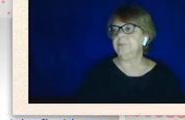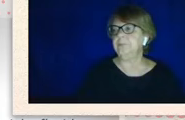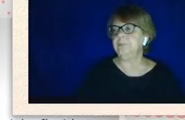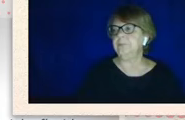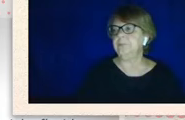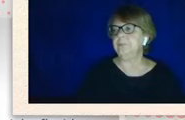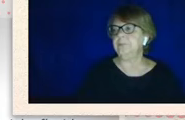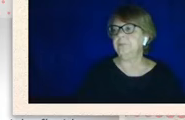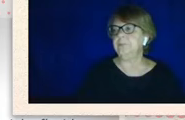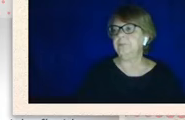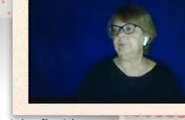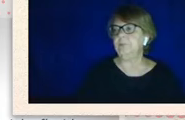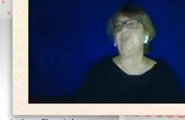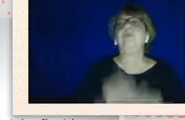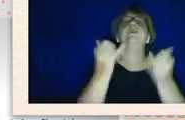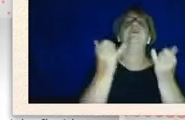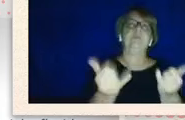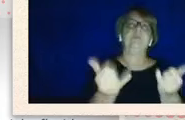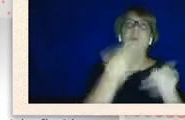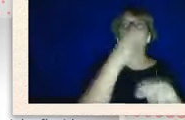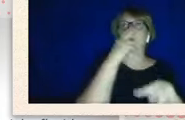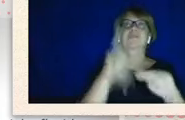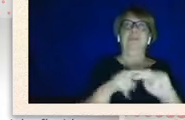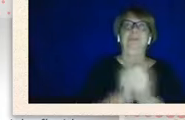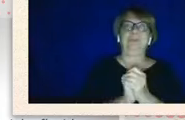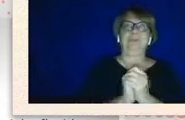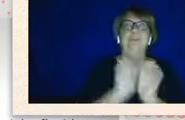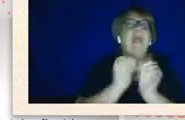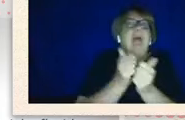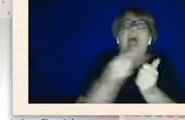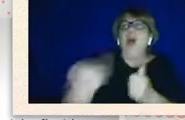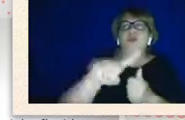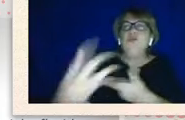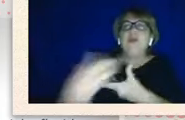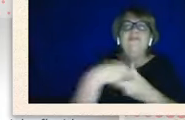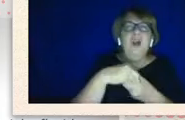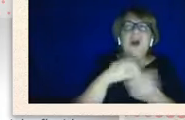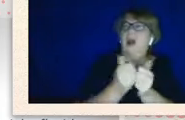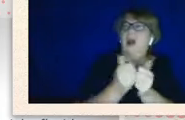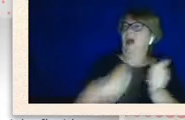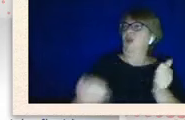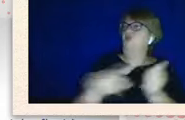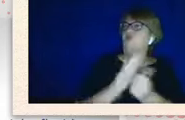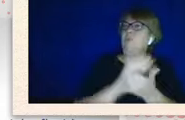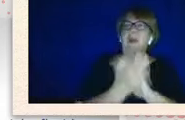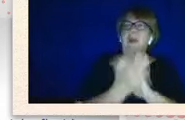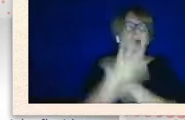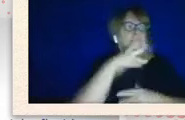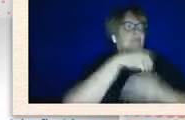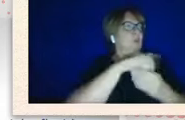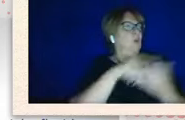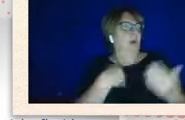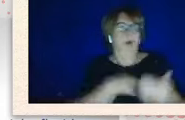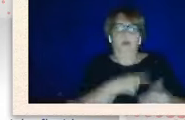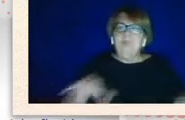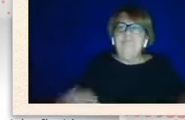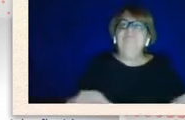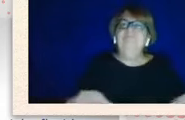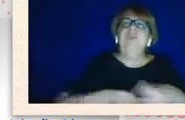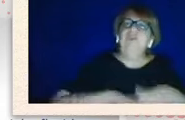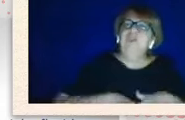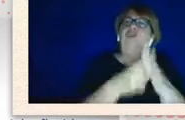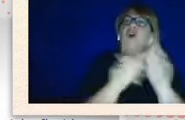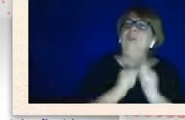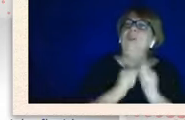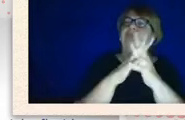Now comes the fun part. How do you get involved? How do you become part of what we started? So let me describe this slide to you first,